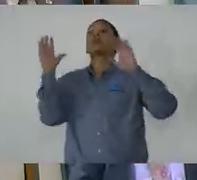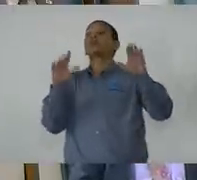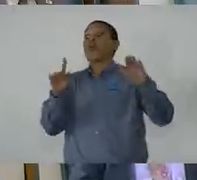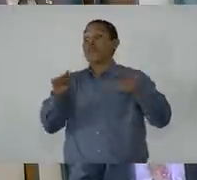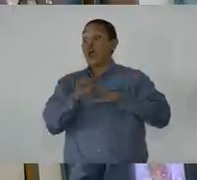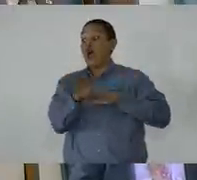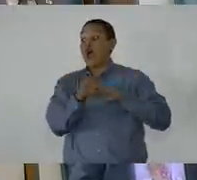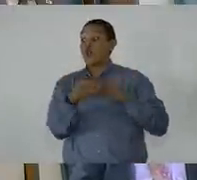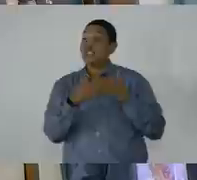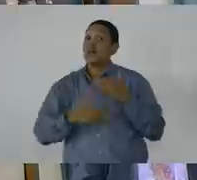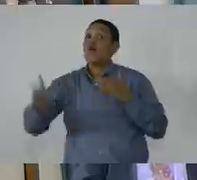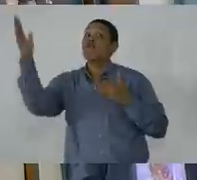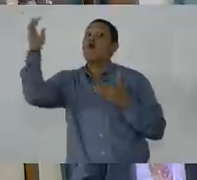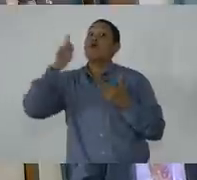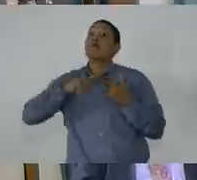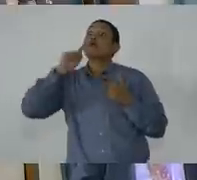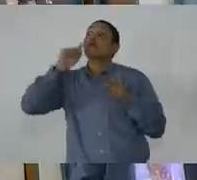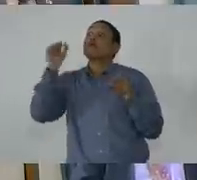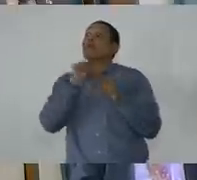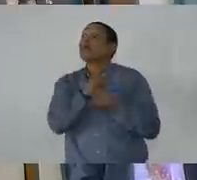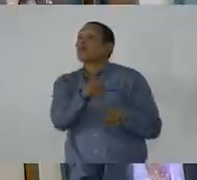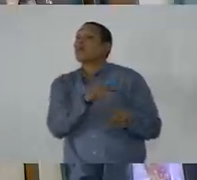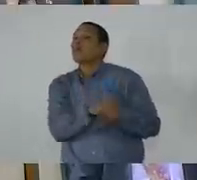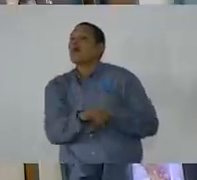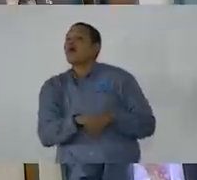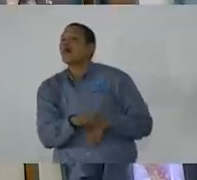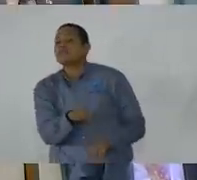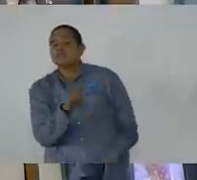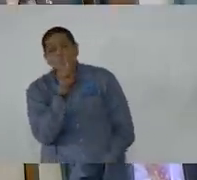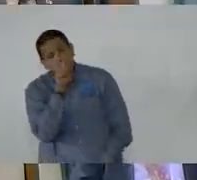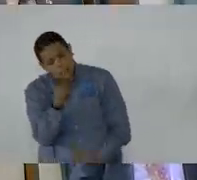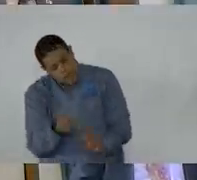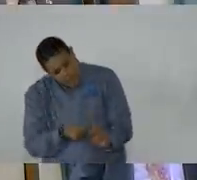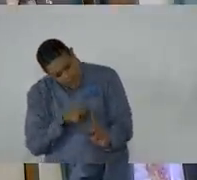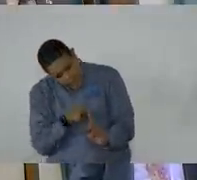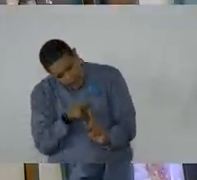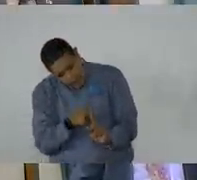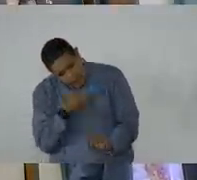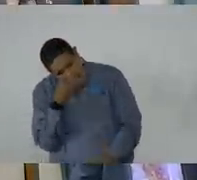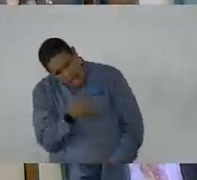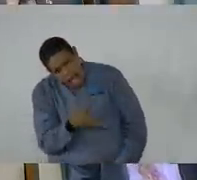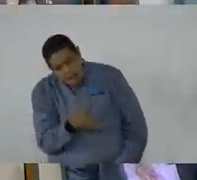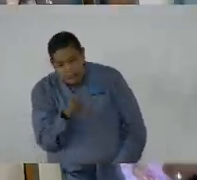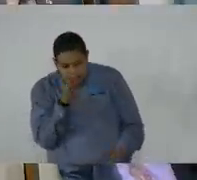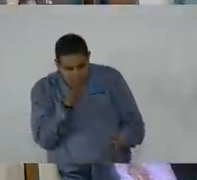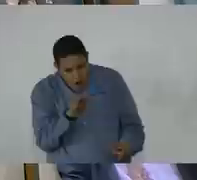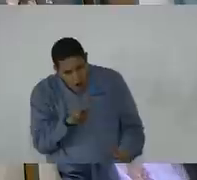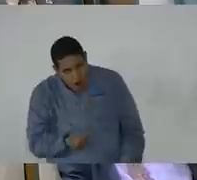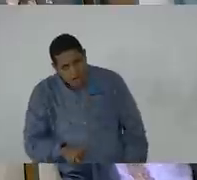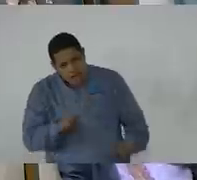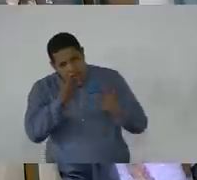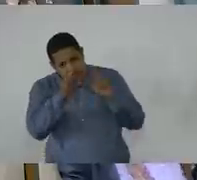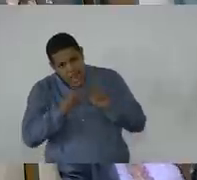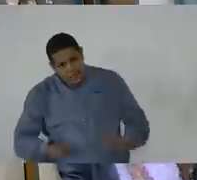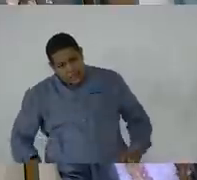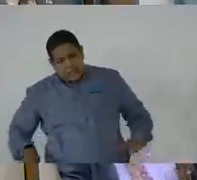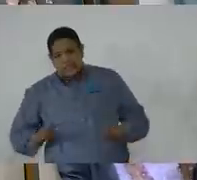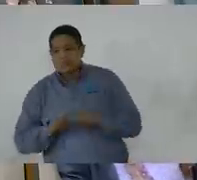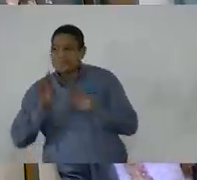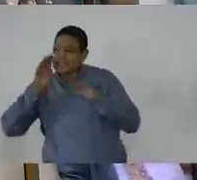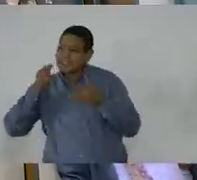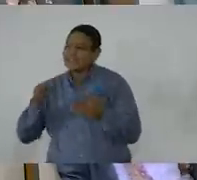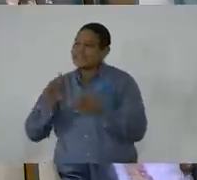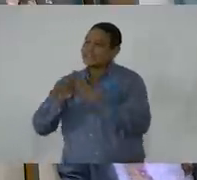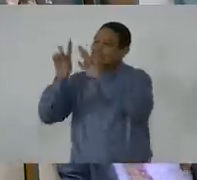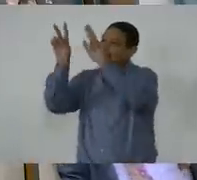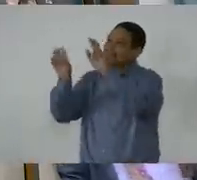forward and ensure that that council is effective in monitoring, assessing, and addressing the issues